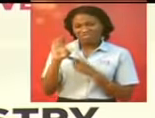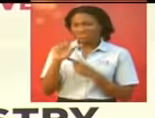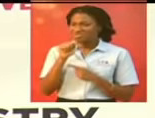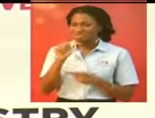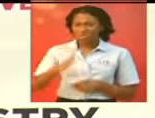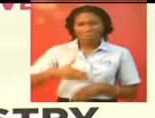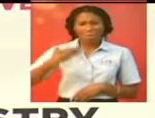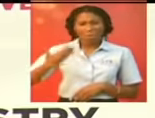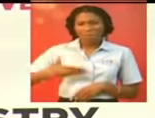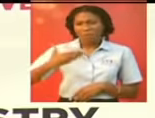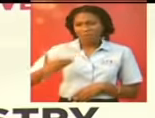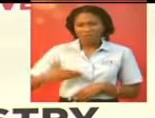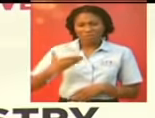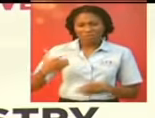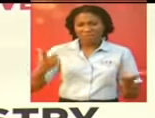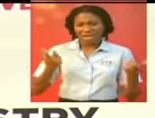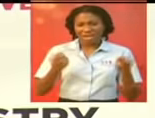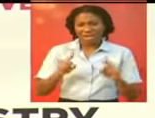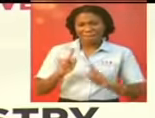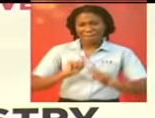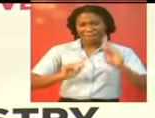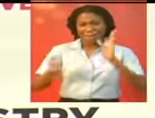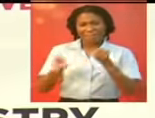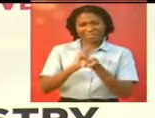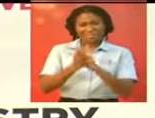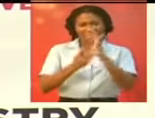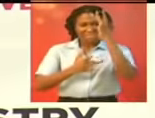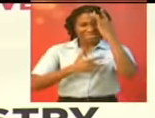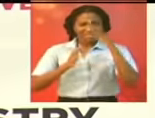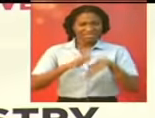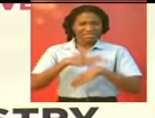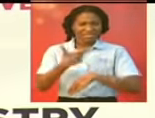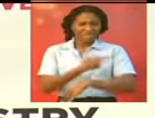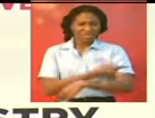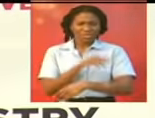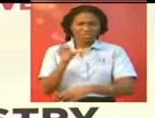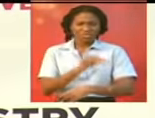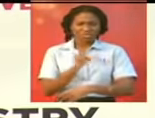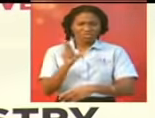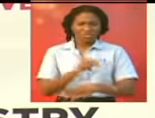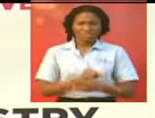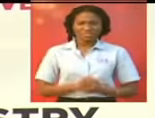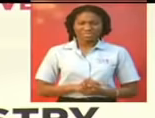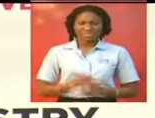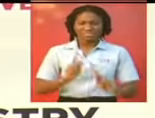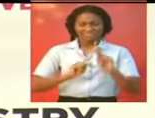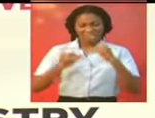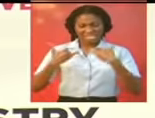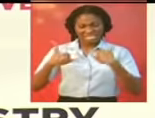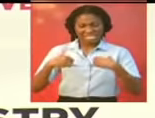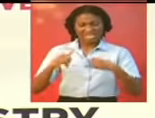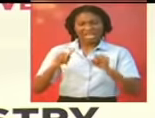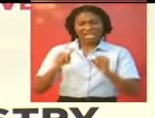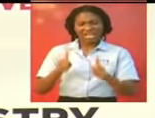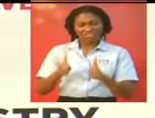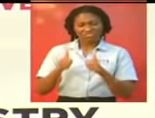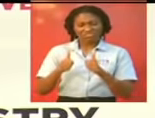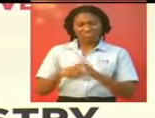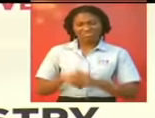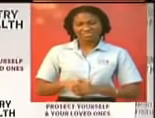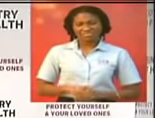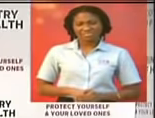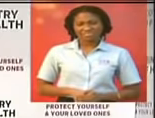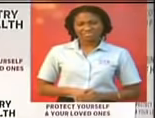to be treated as per the clinical guidelines from WHO, and they are still well. Thank you very much,